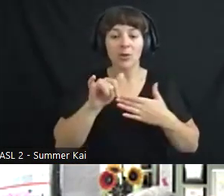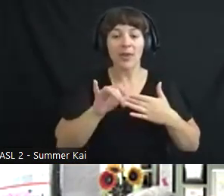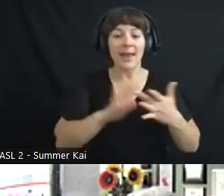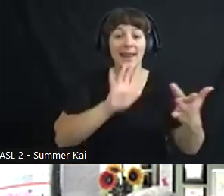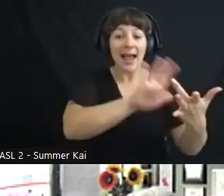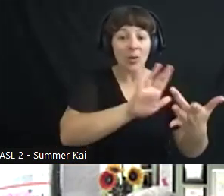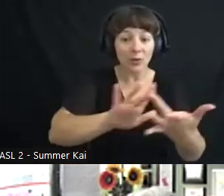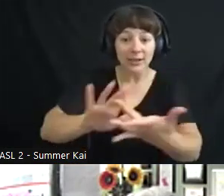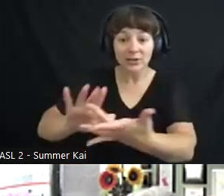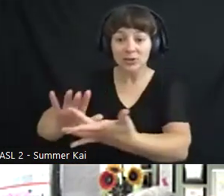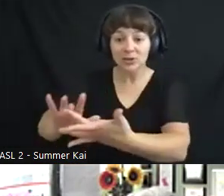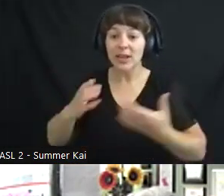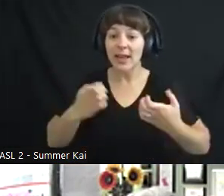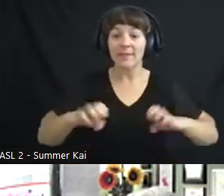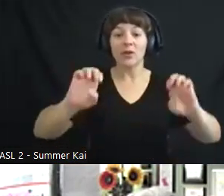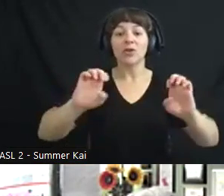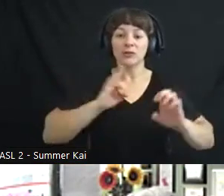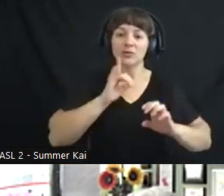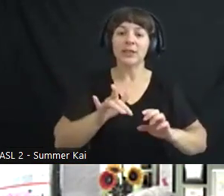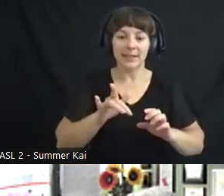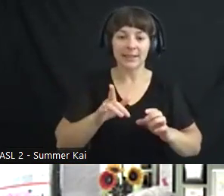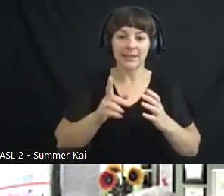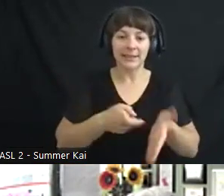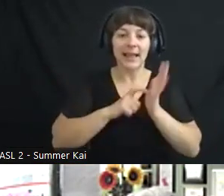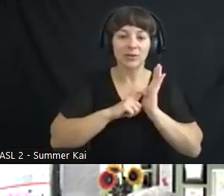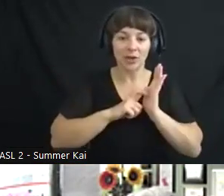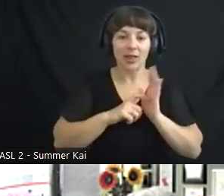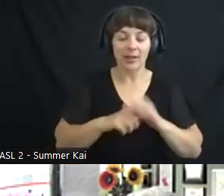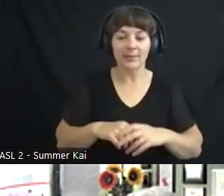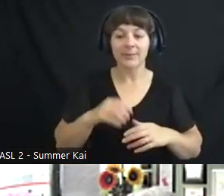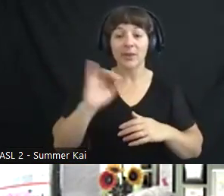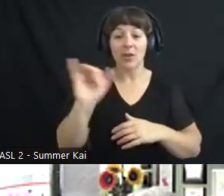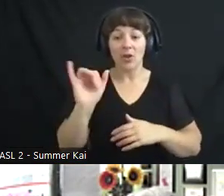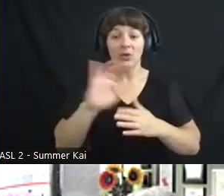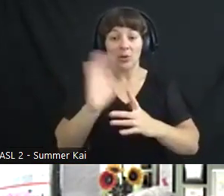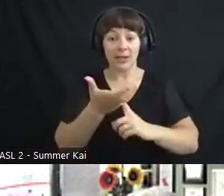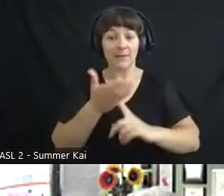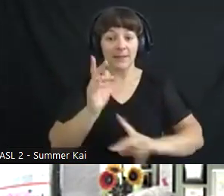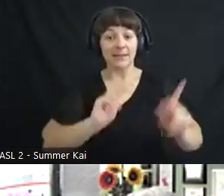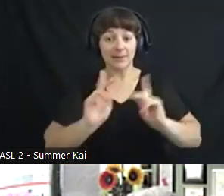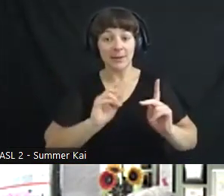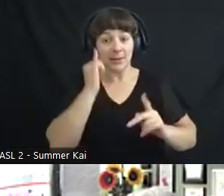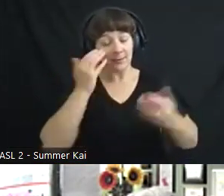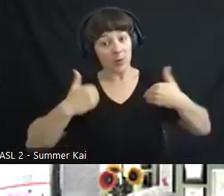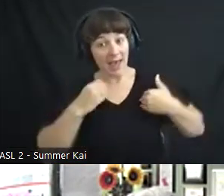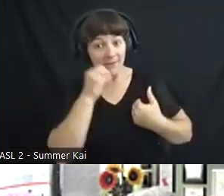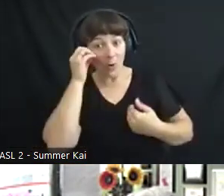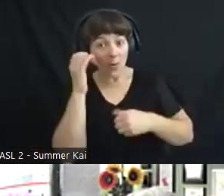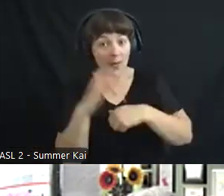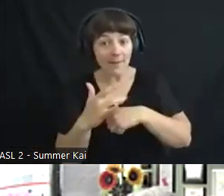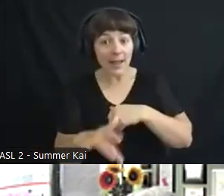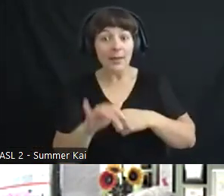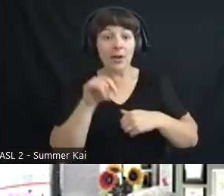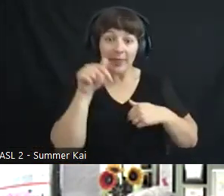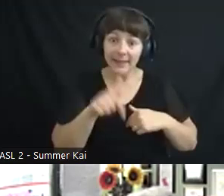is absolutely essential. And it's also convincing folks that have these homes that this is going to be a plus for